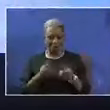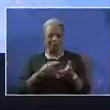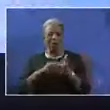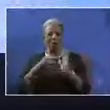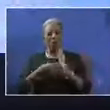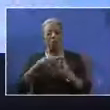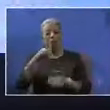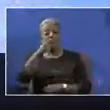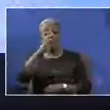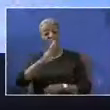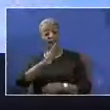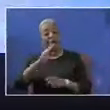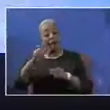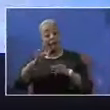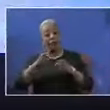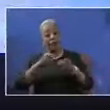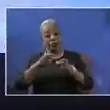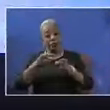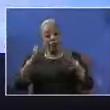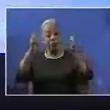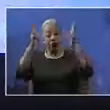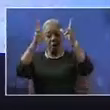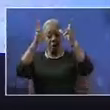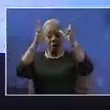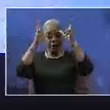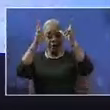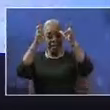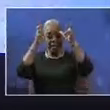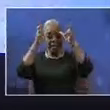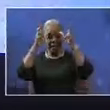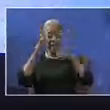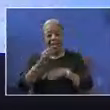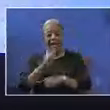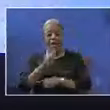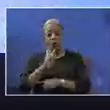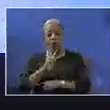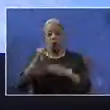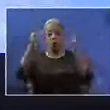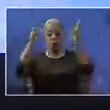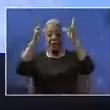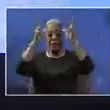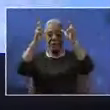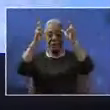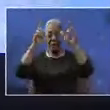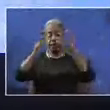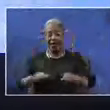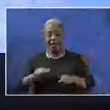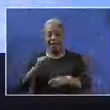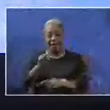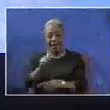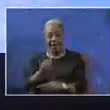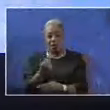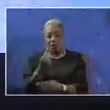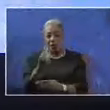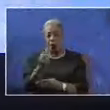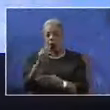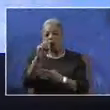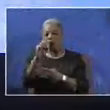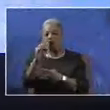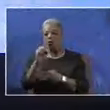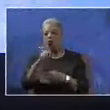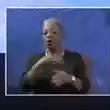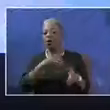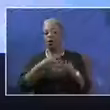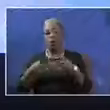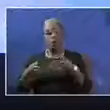Satan, and Satan can only do that which God permits Satan to do.